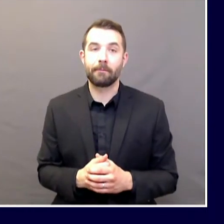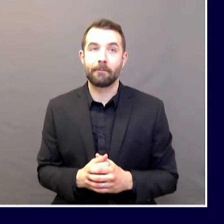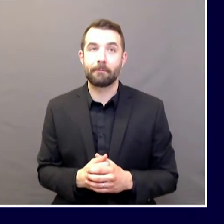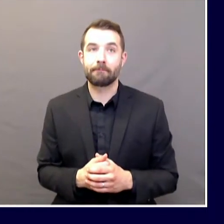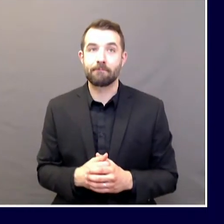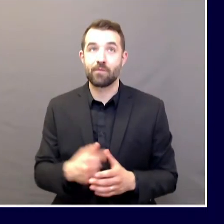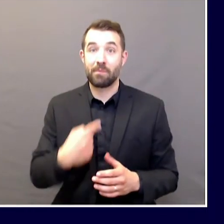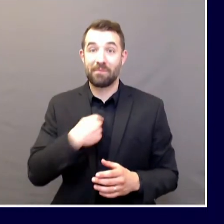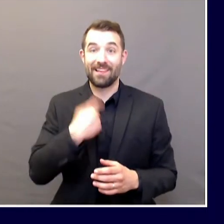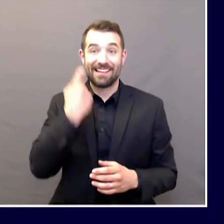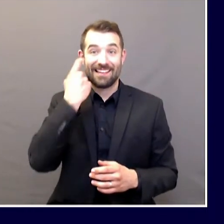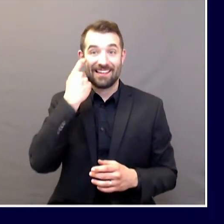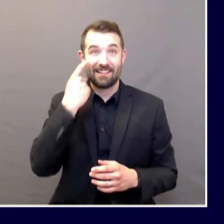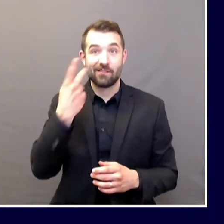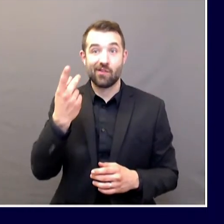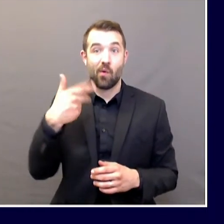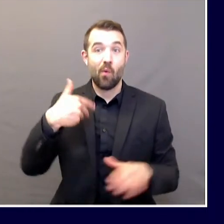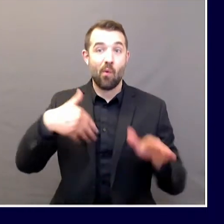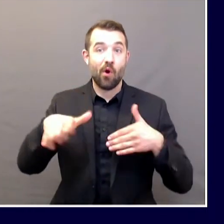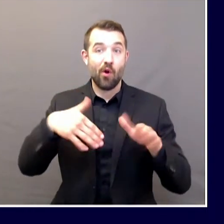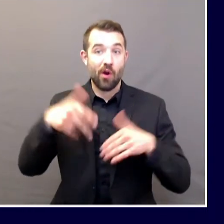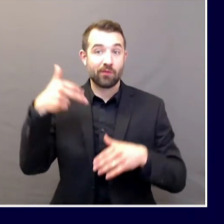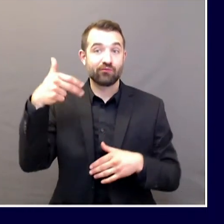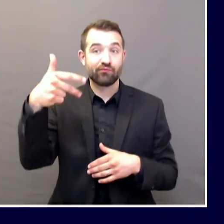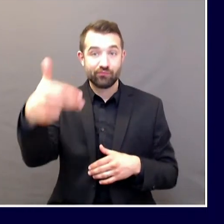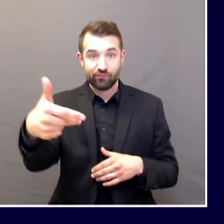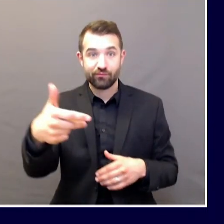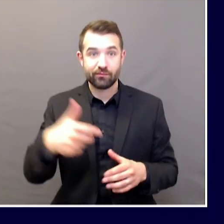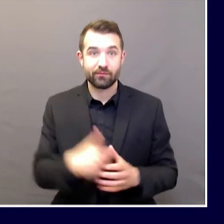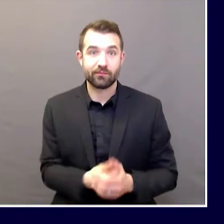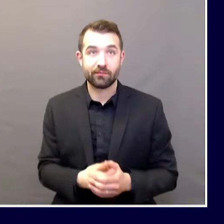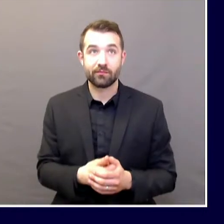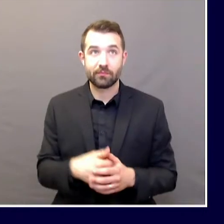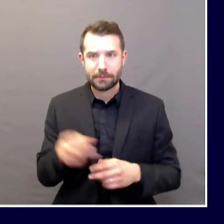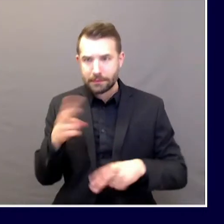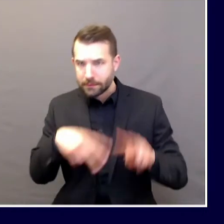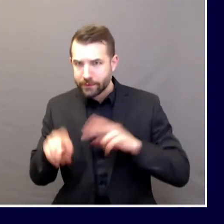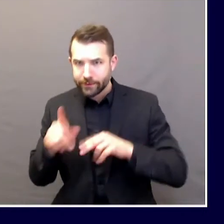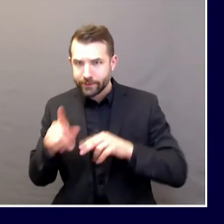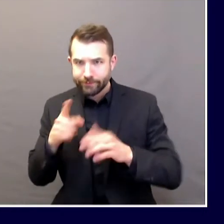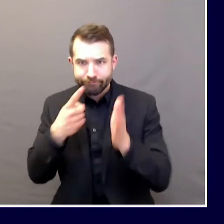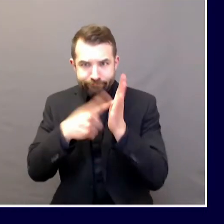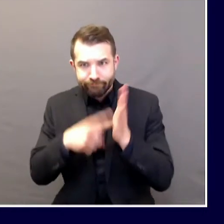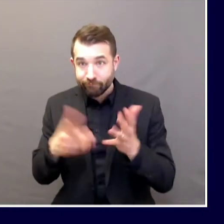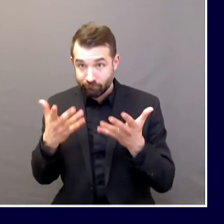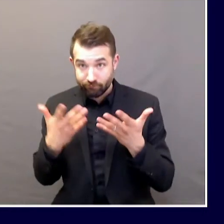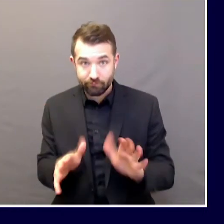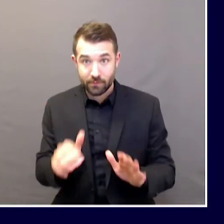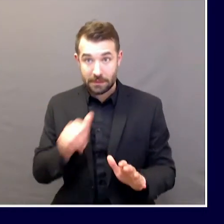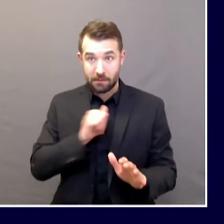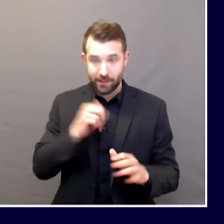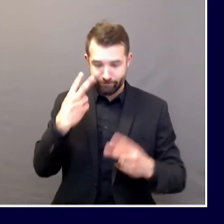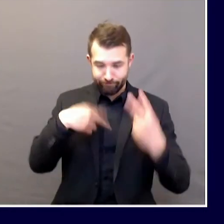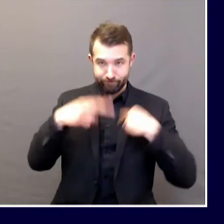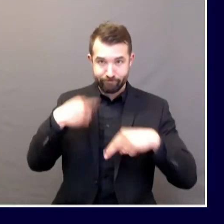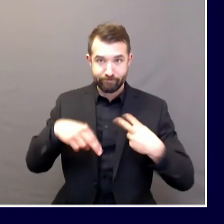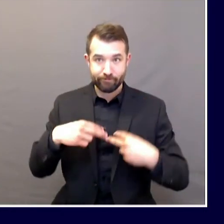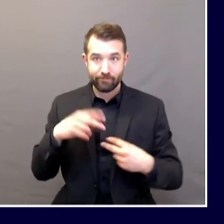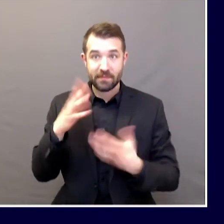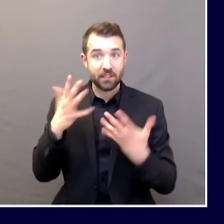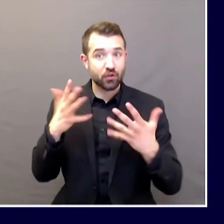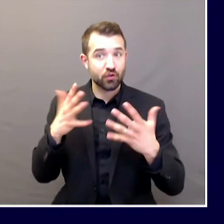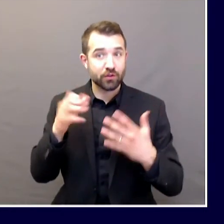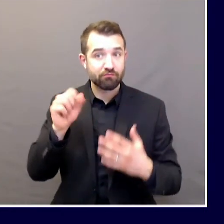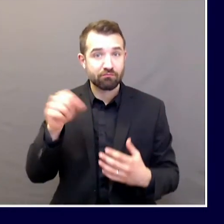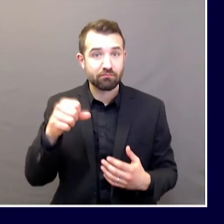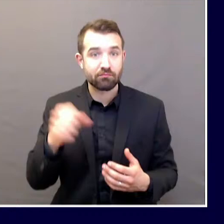sure we were covered up. As soon as we got back, we checked the dog for any ticks, things like that nature. So, yep, the fact that last